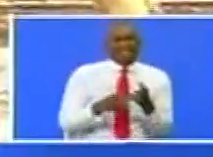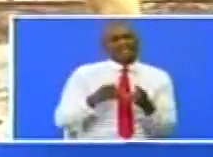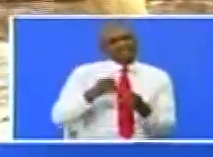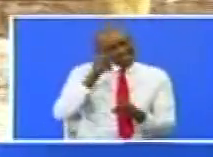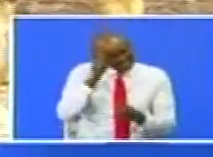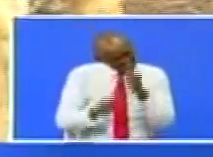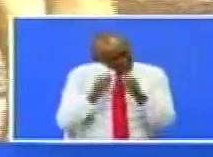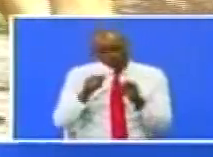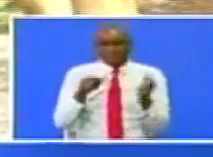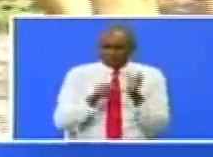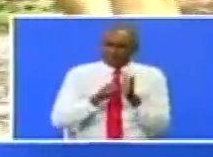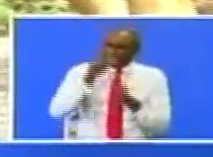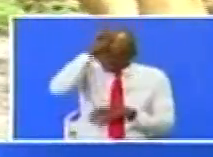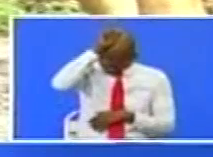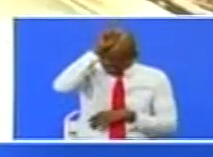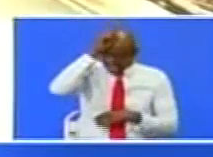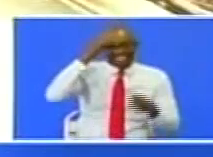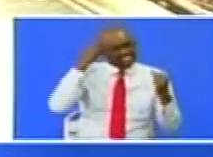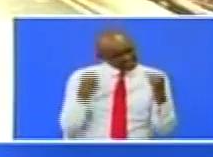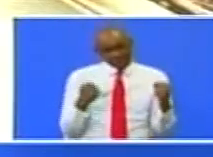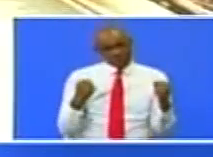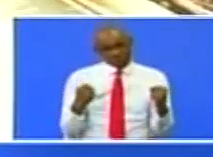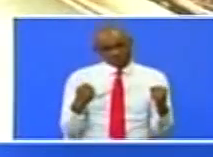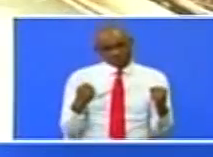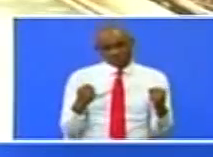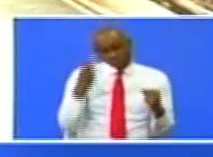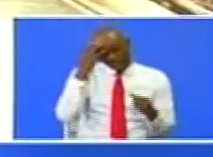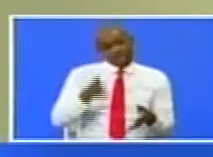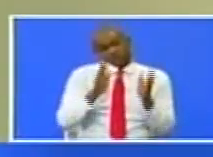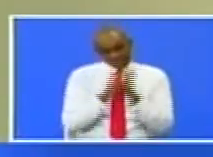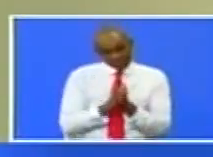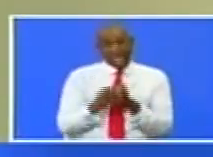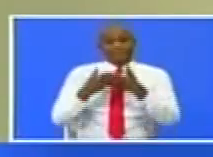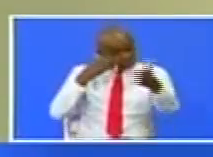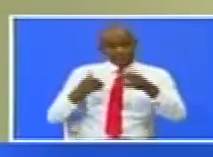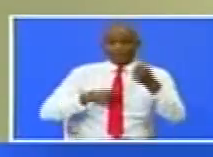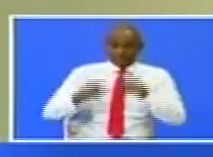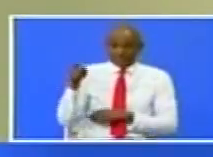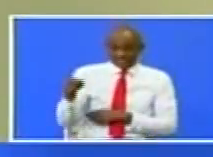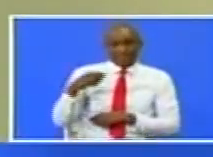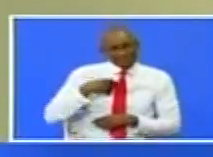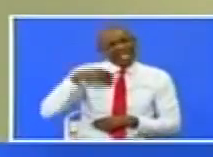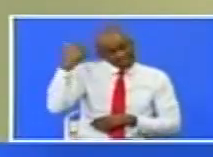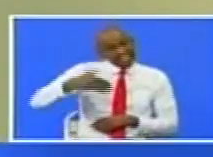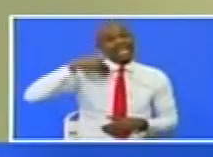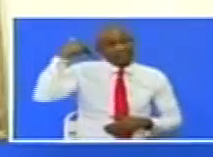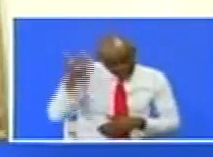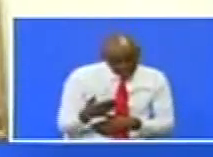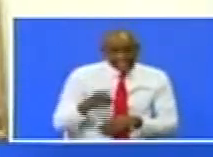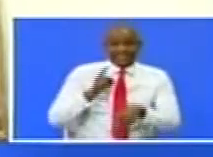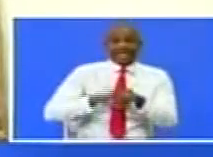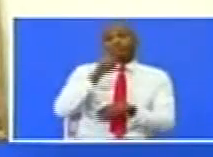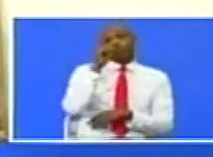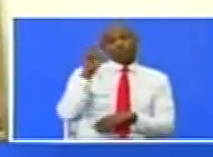in parts of rural Kenya pretty difficult. Wakati kabla sijanunua solar nilikuwa napeleka maziwa kila siku. Saa 7